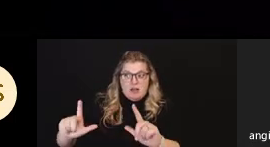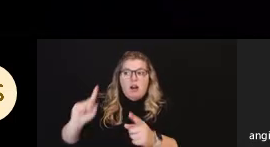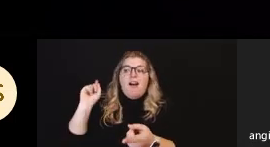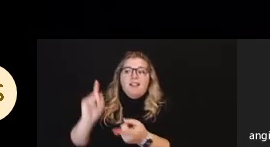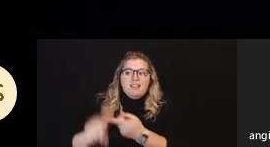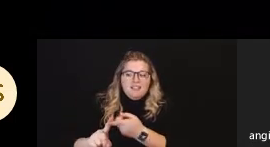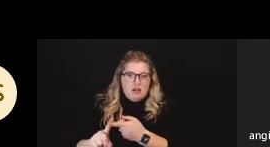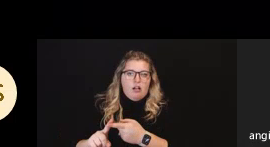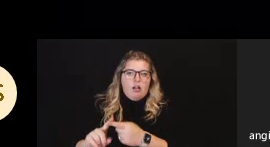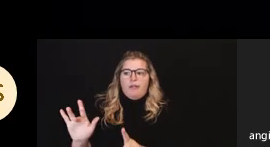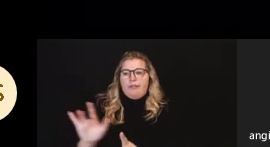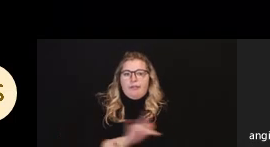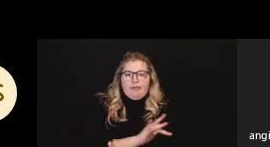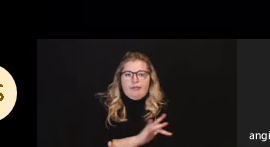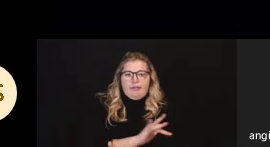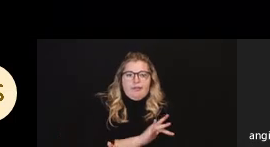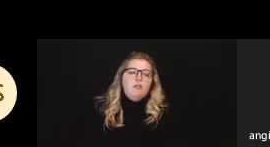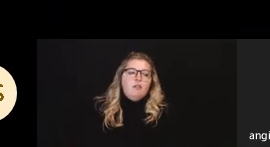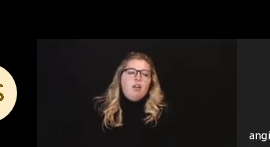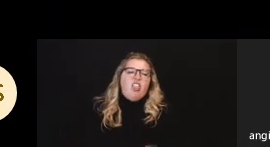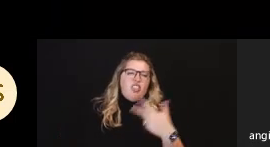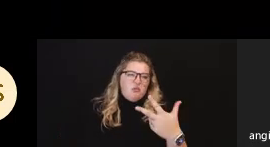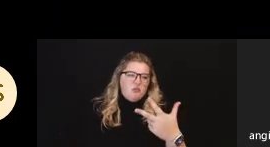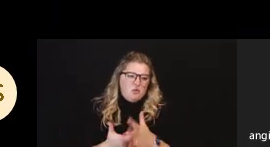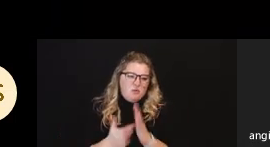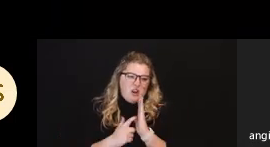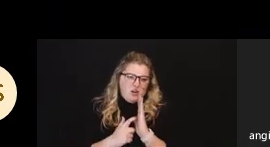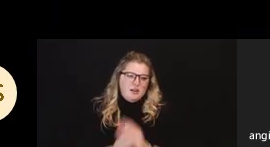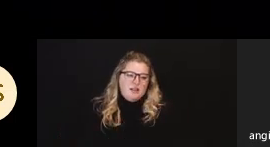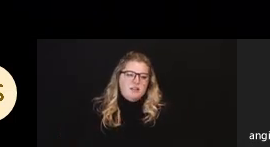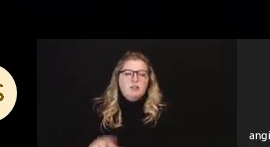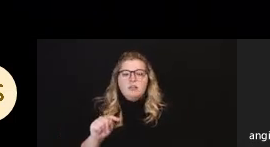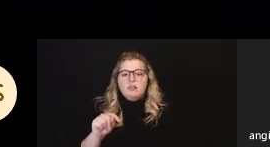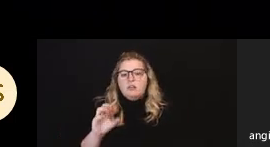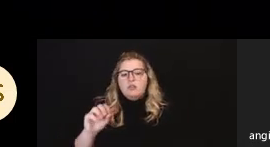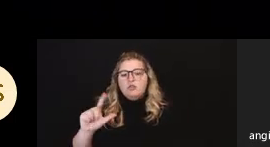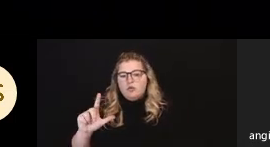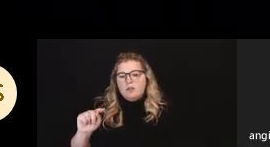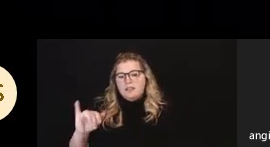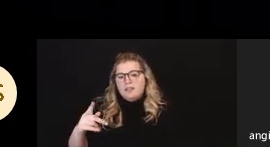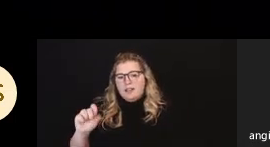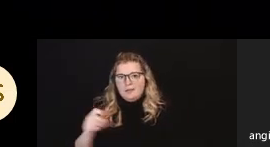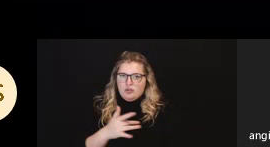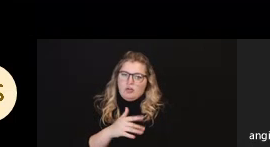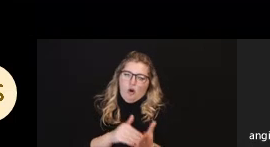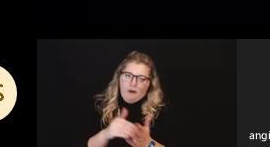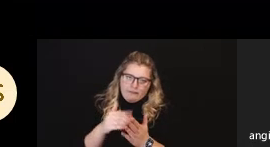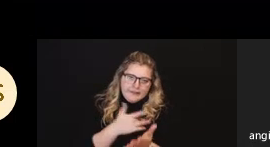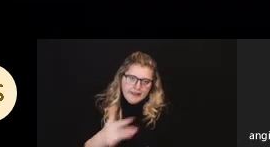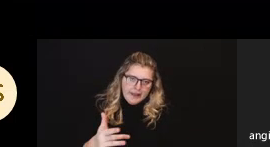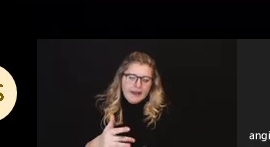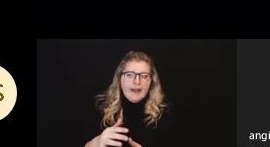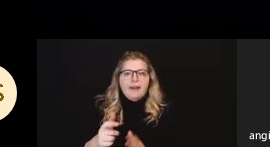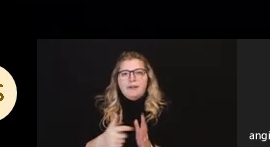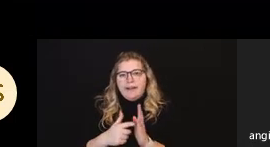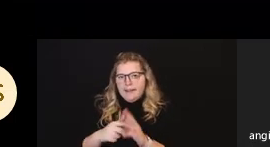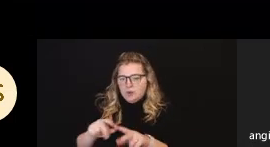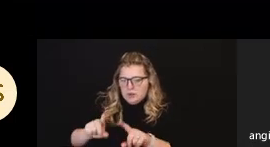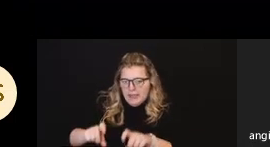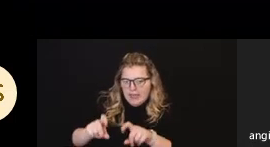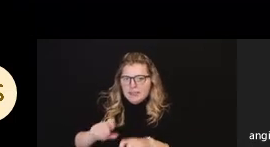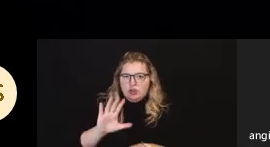are three requirements. Tooltips are a common place where this can occur. So, you know, just that's what you need to look at and test and